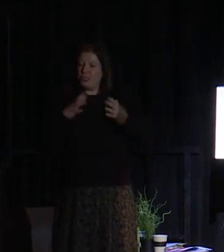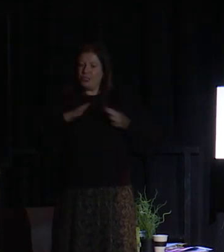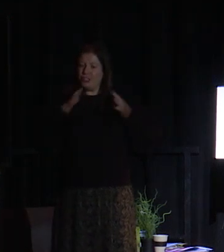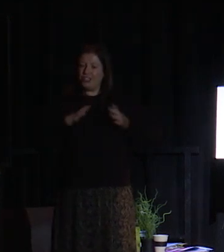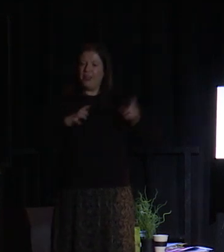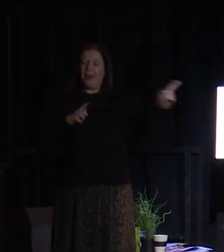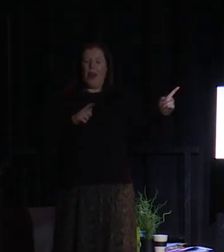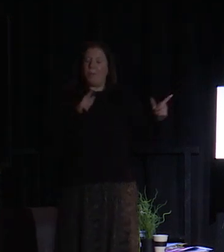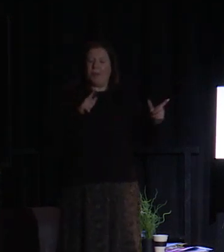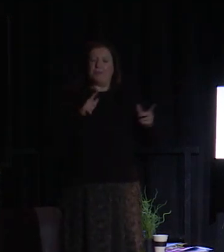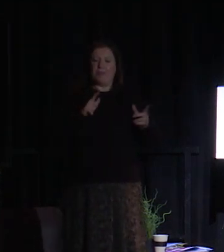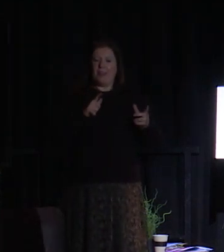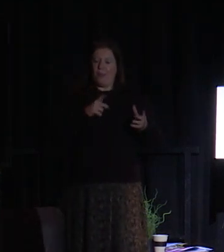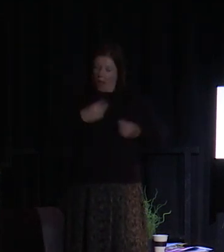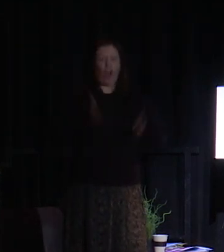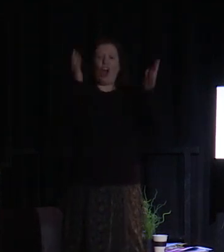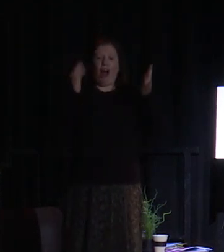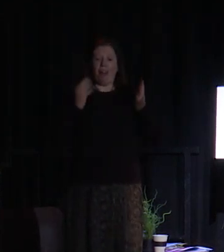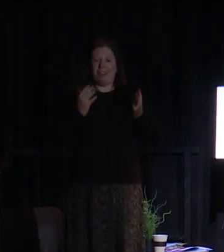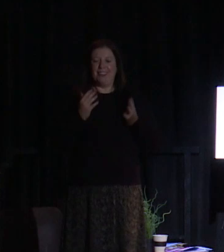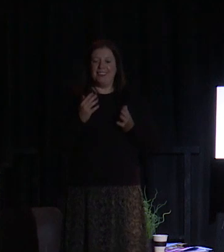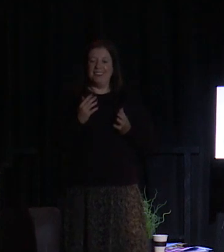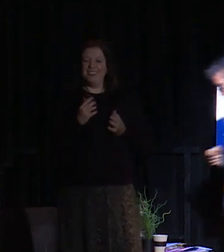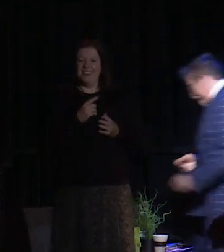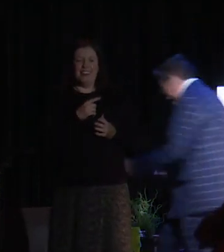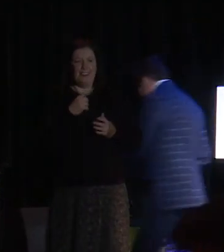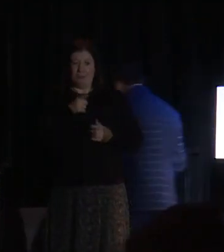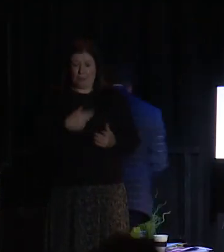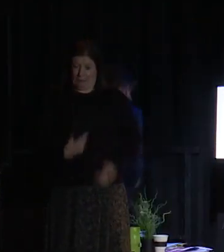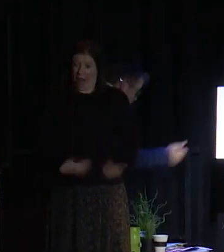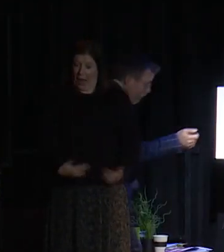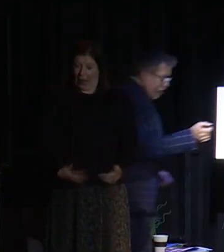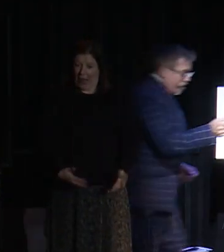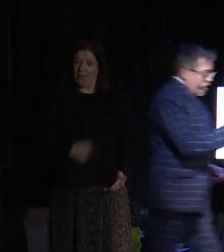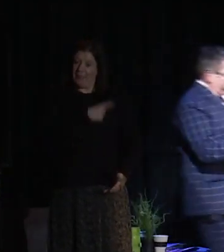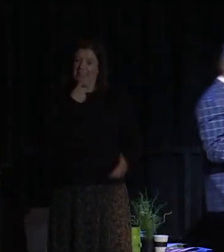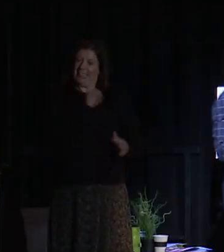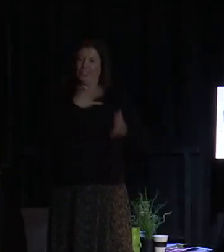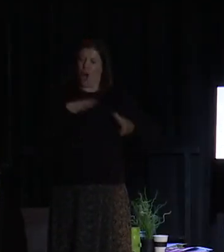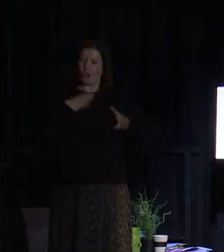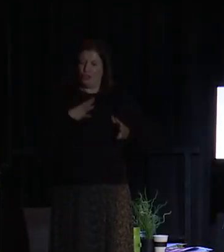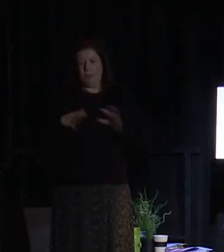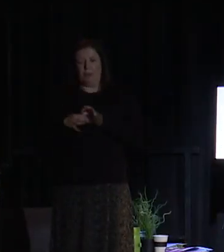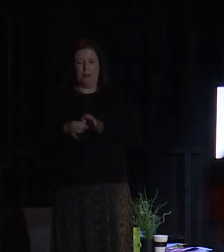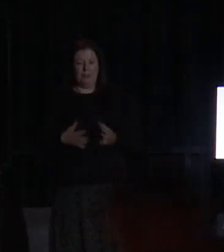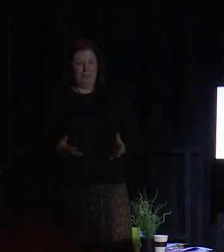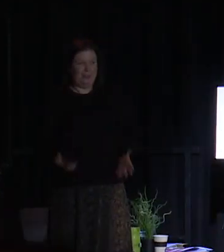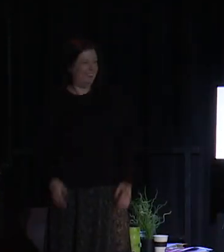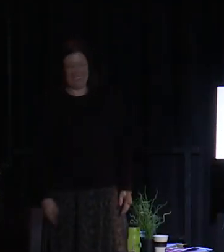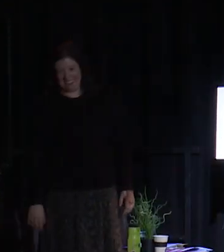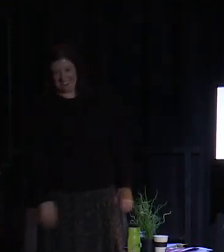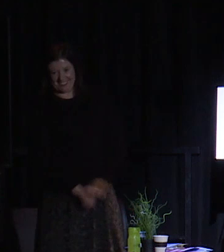Because the speed. Yeah. I haven't put the timer on yet, my love. There you go. Thank you. Something else. Which point is it? The forward arrow. Yeah.